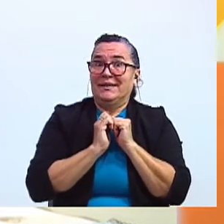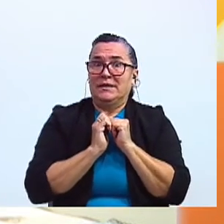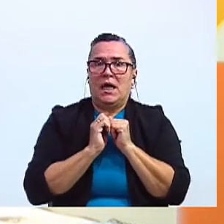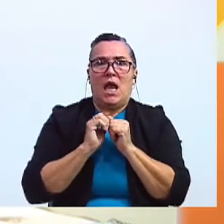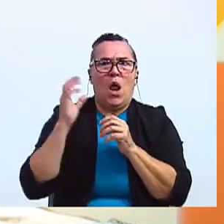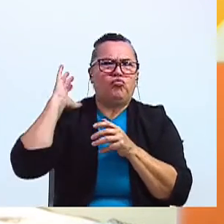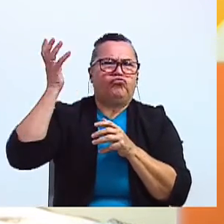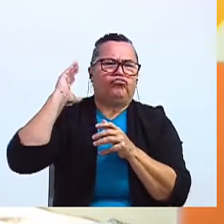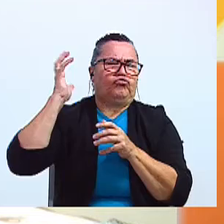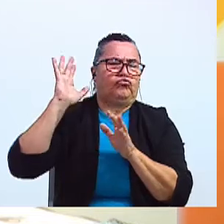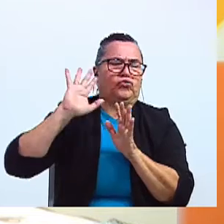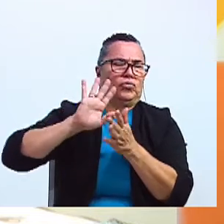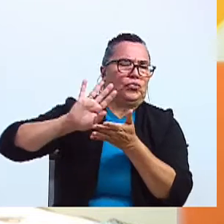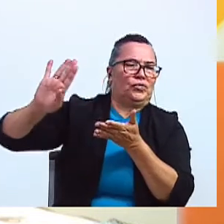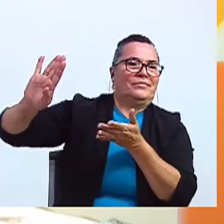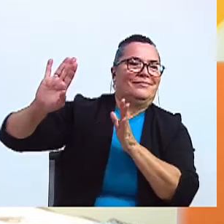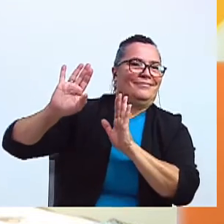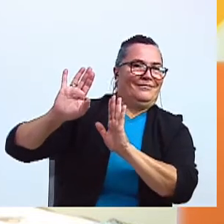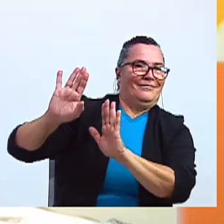Avoid loud noises.